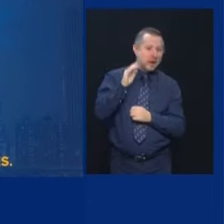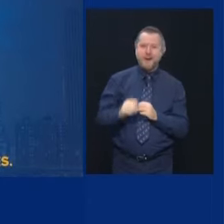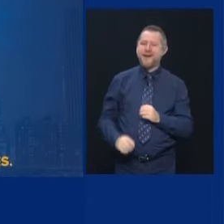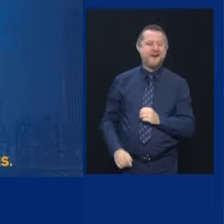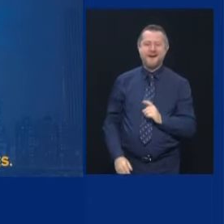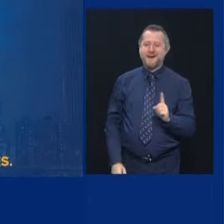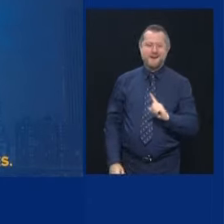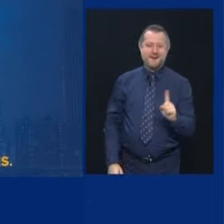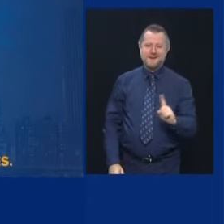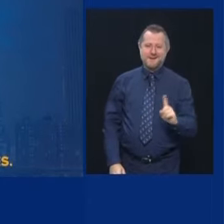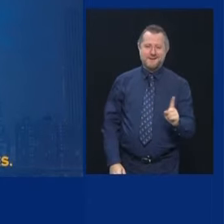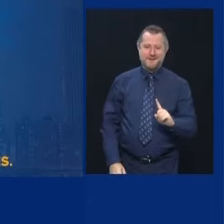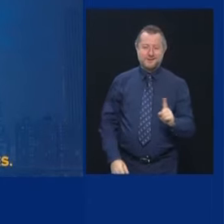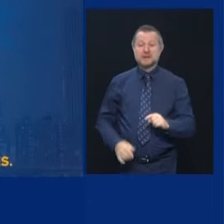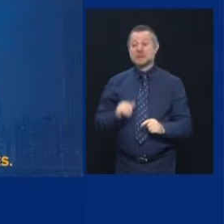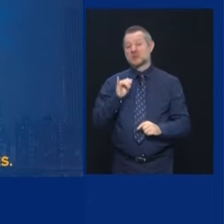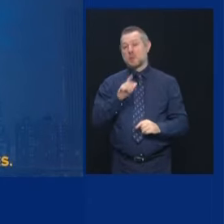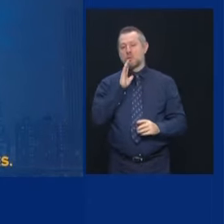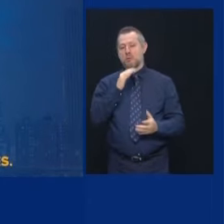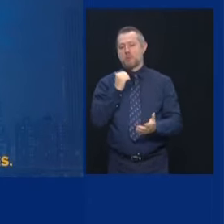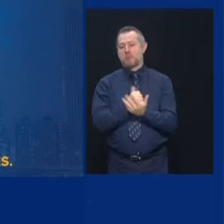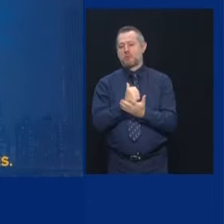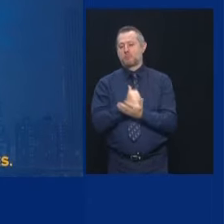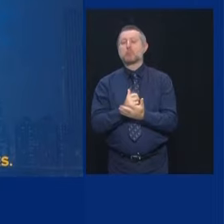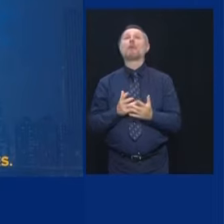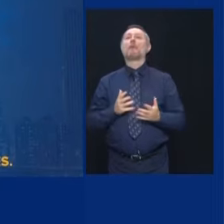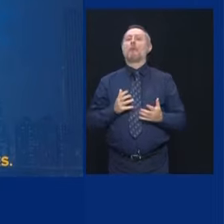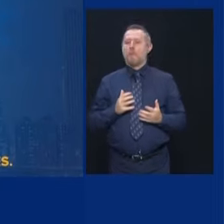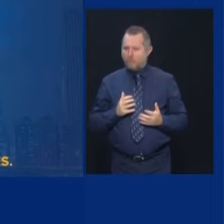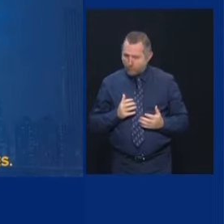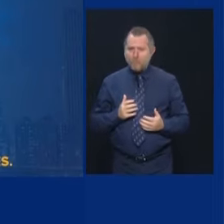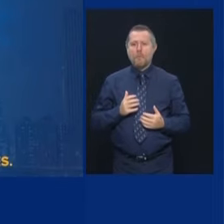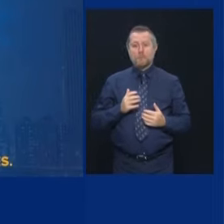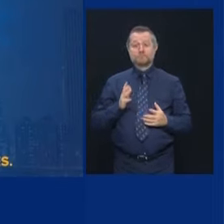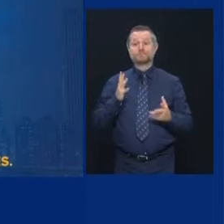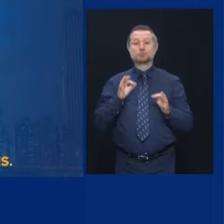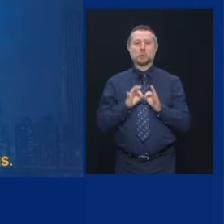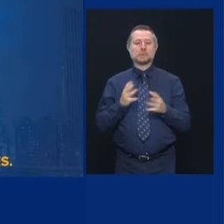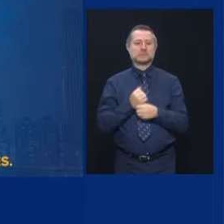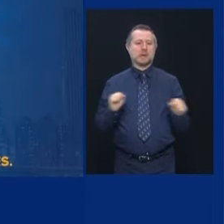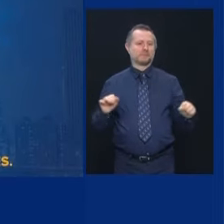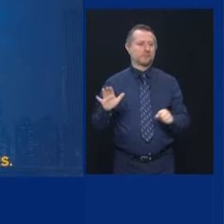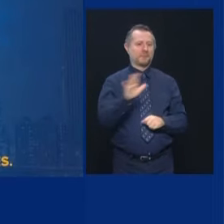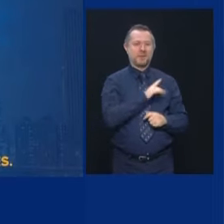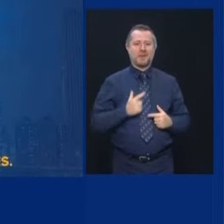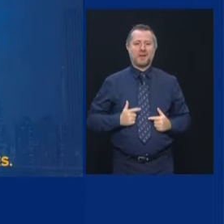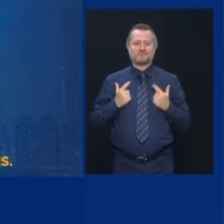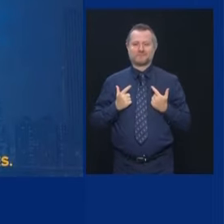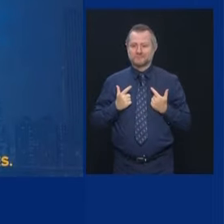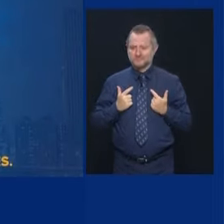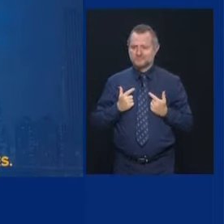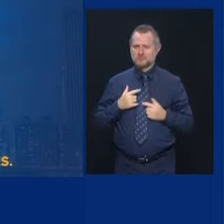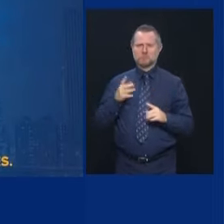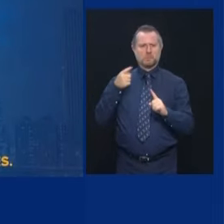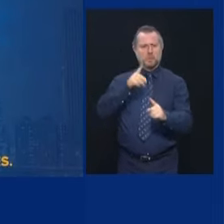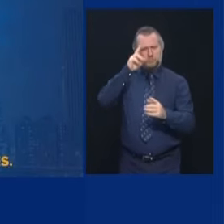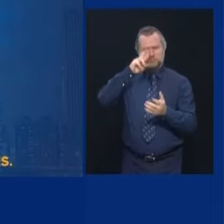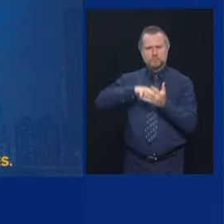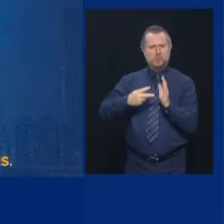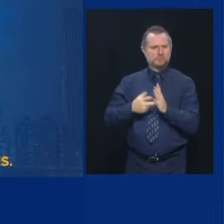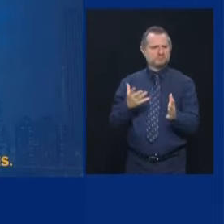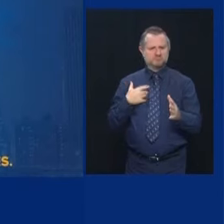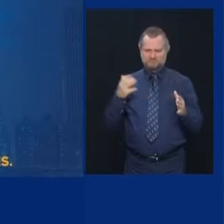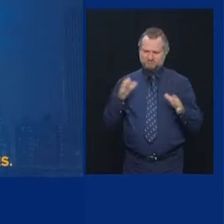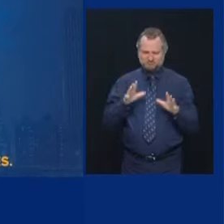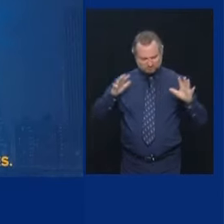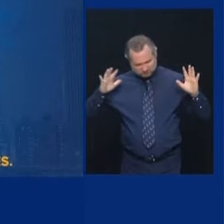kind. You know why? Because enforcement saves lives. That's what enforcement does.